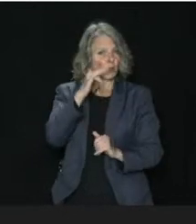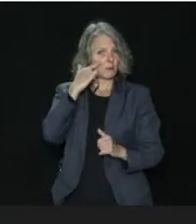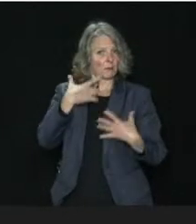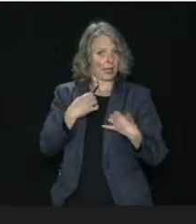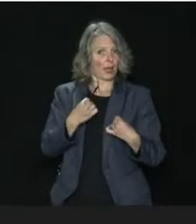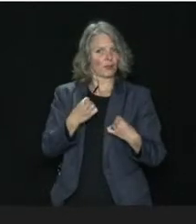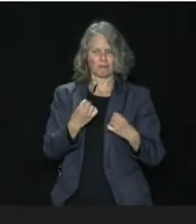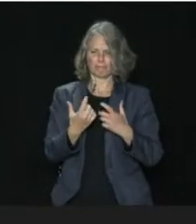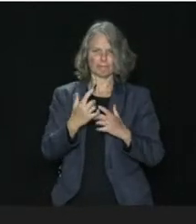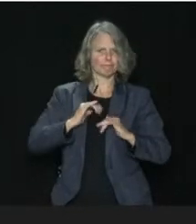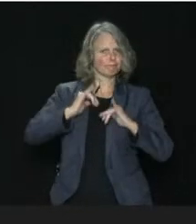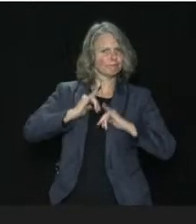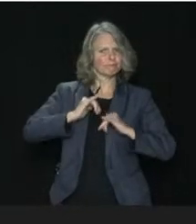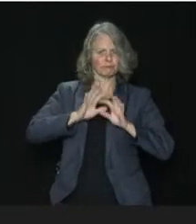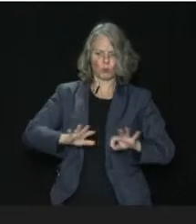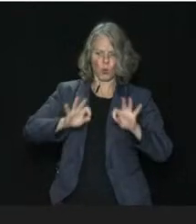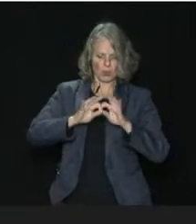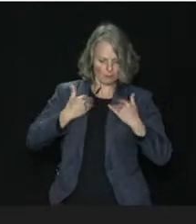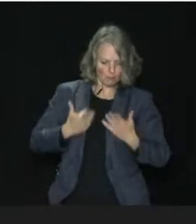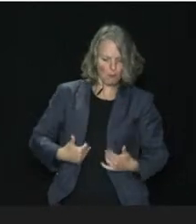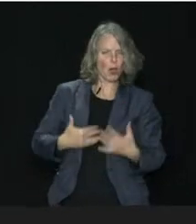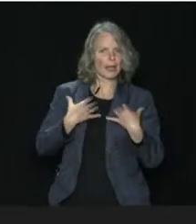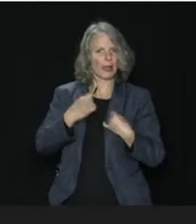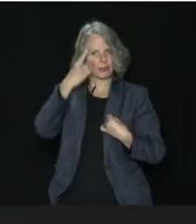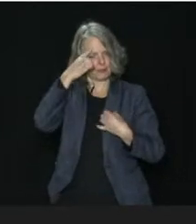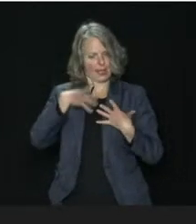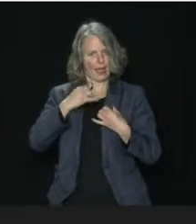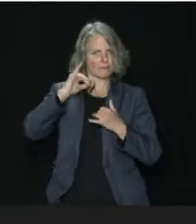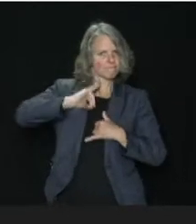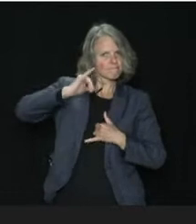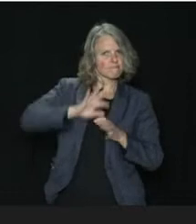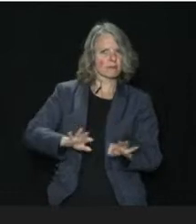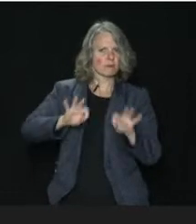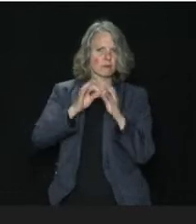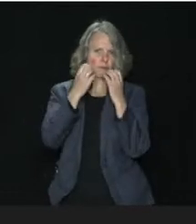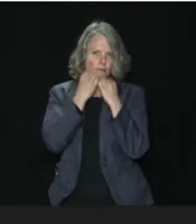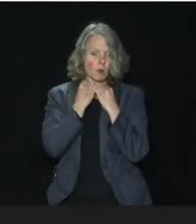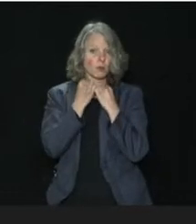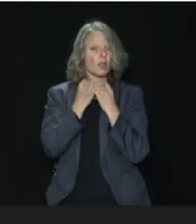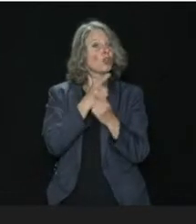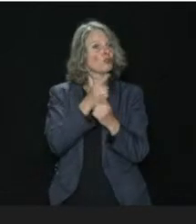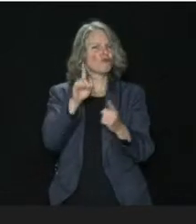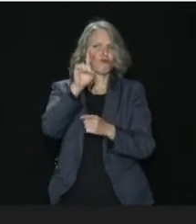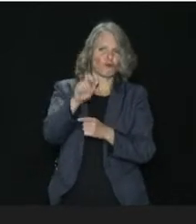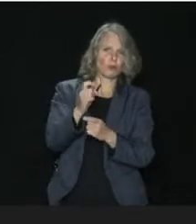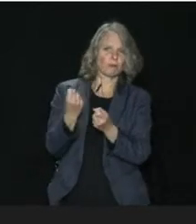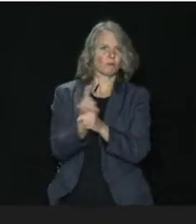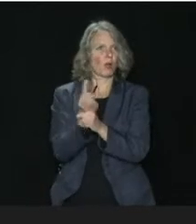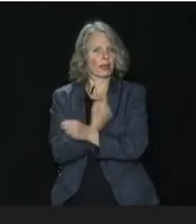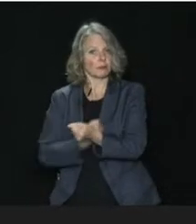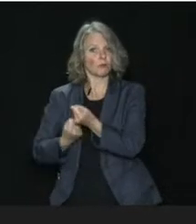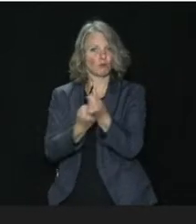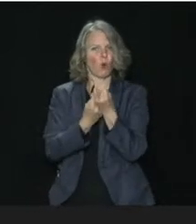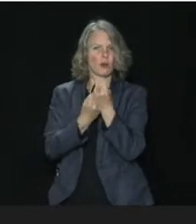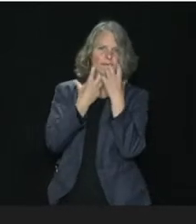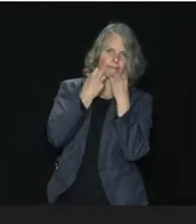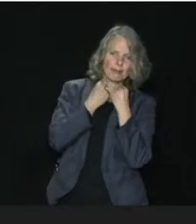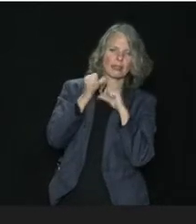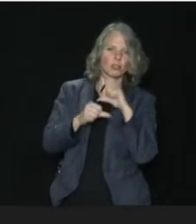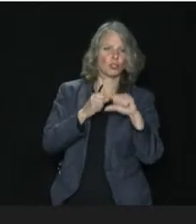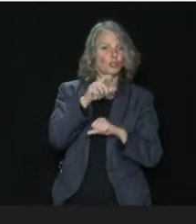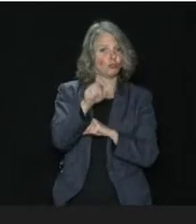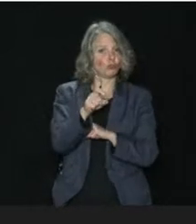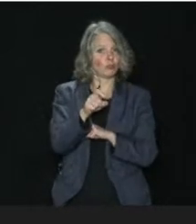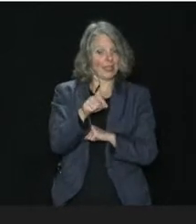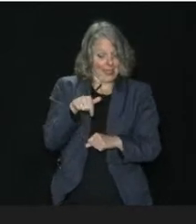health. Everyone deserves the care and the support that they need. In fact, at the beginning of